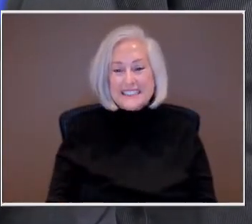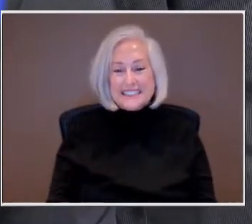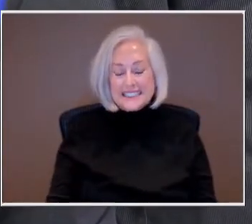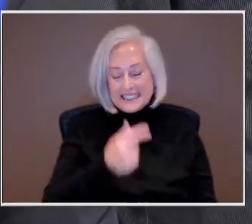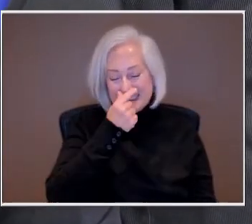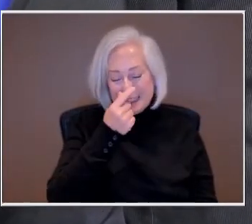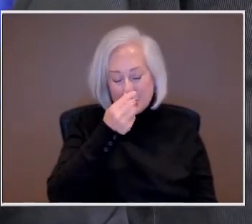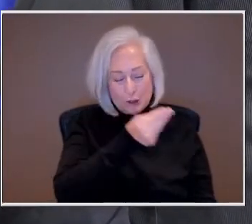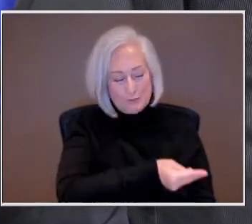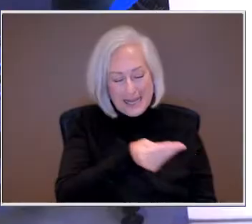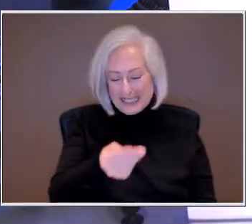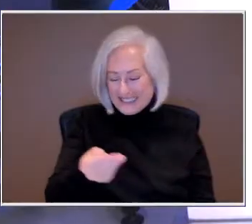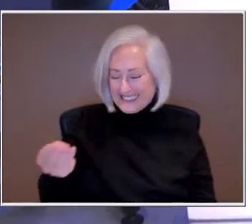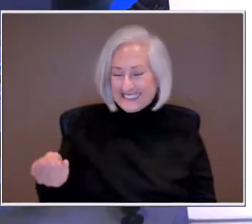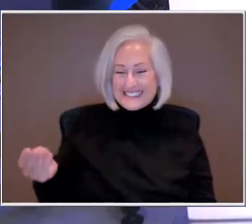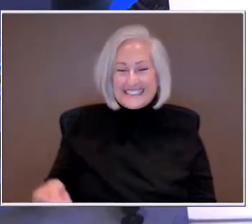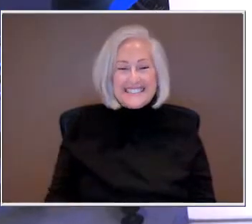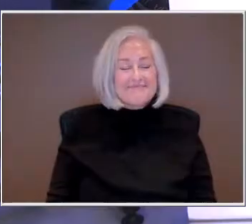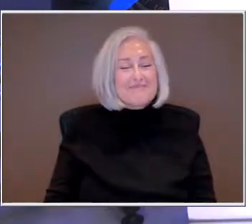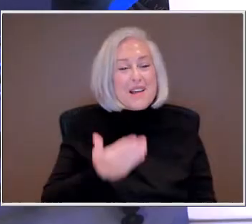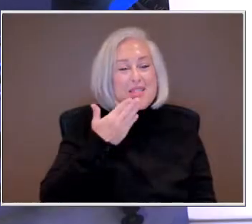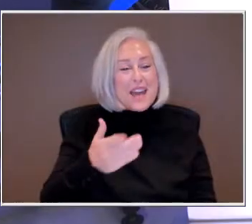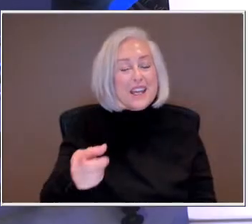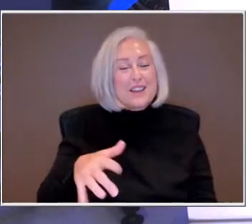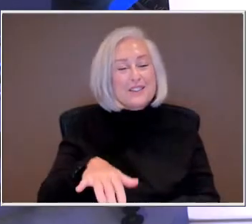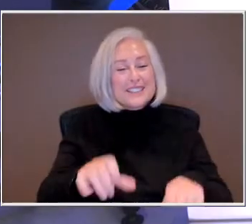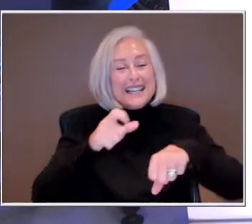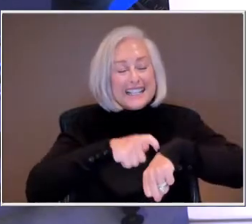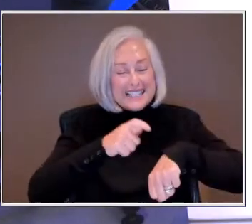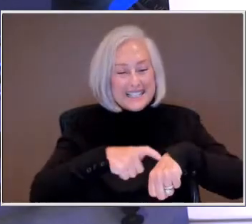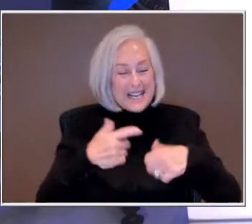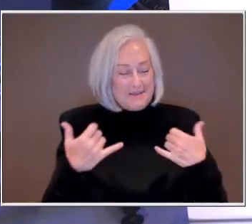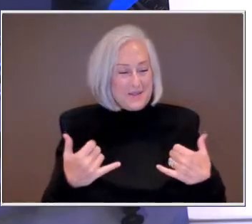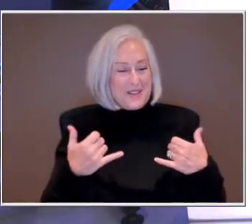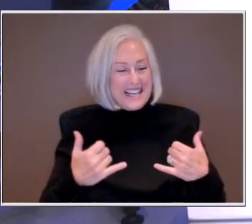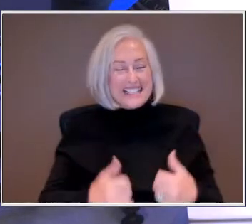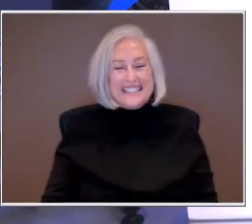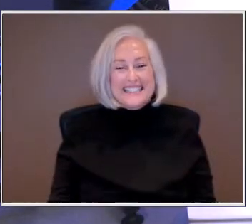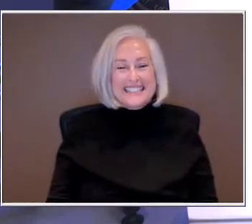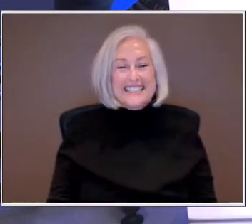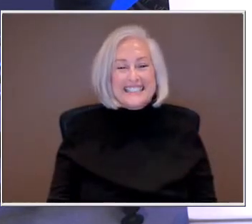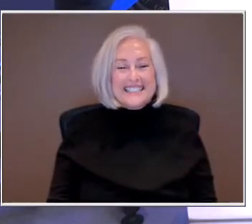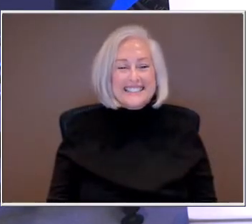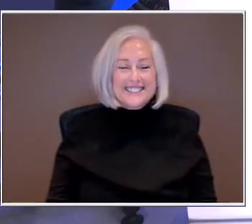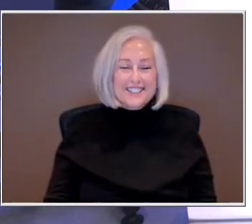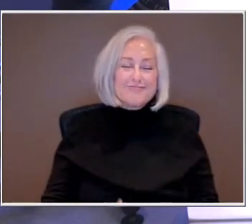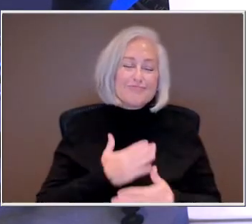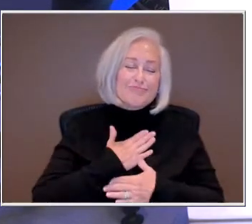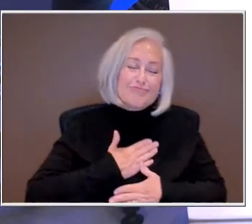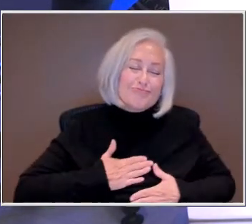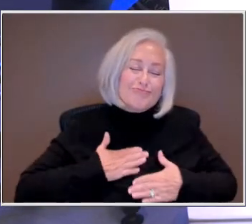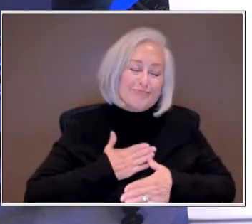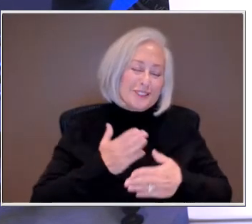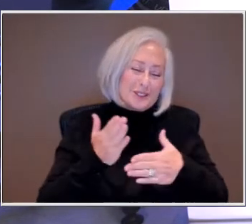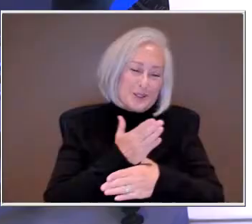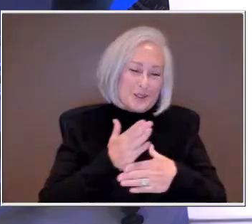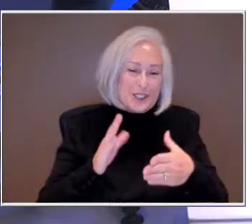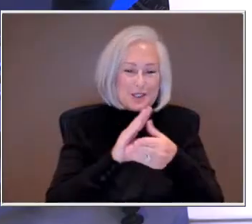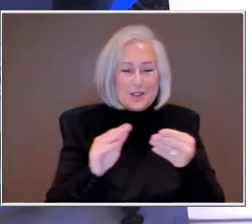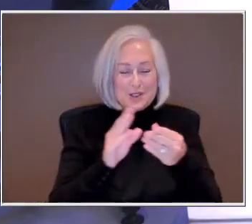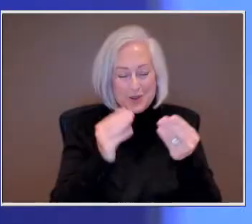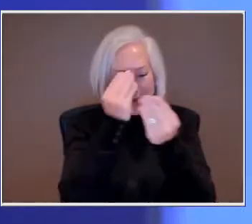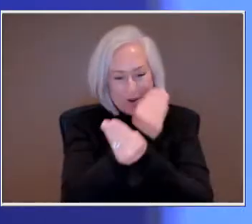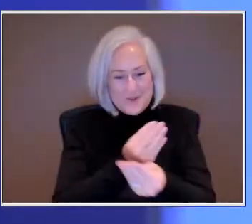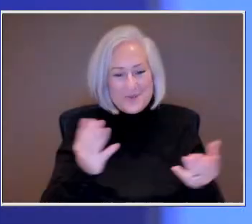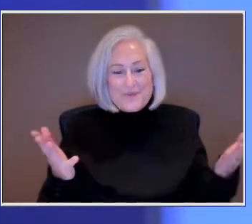around. Thank you. Thank you all for taking time to be here. It's such a delight to be able to share this story with our viewers. And thank you